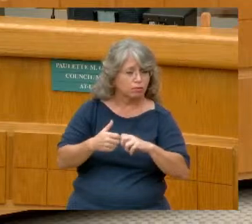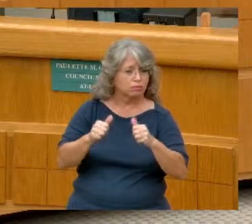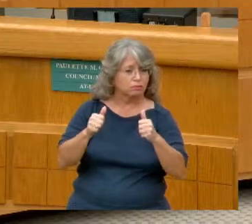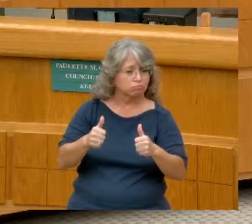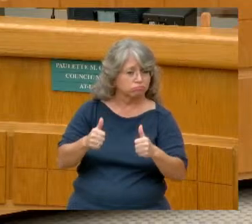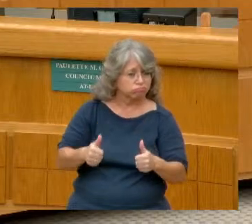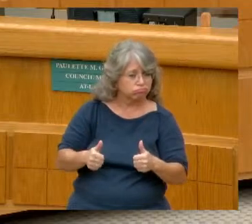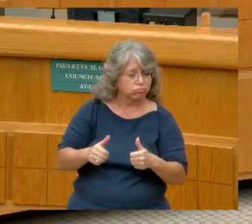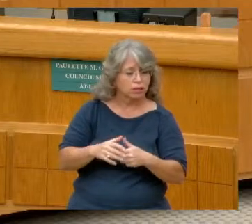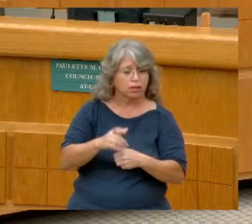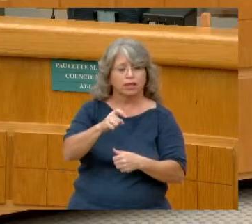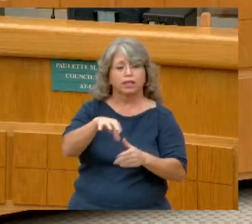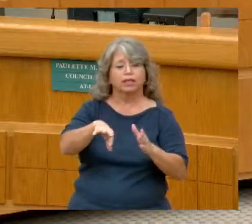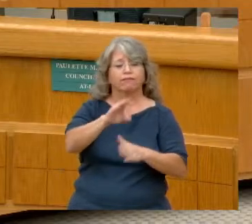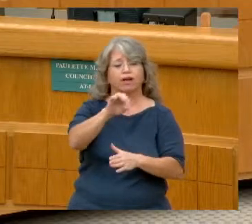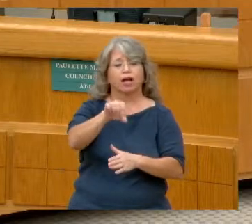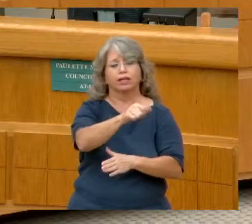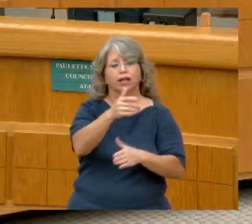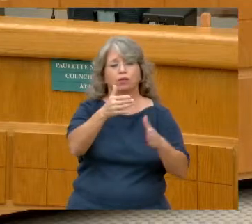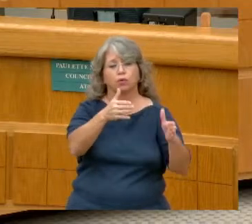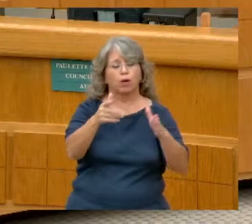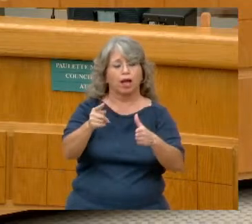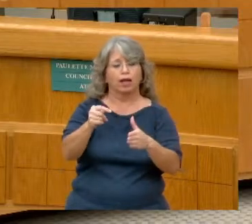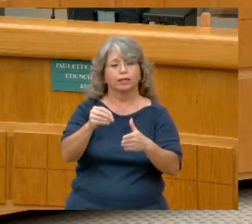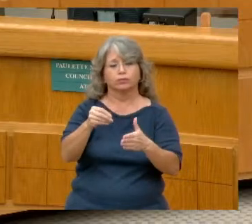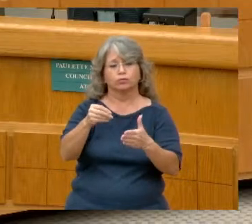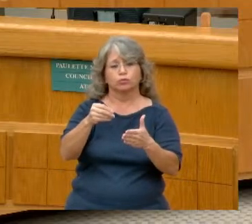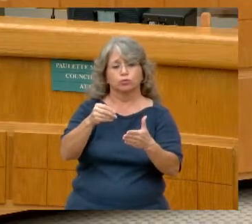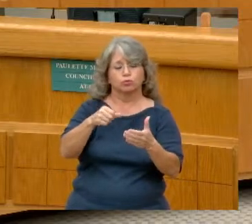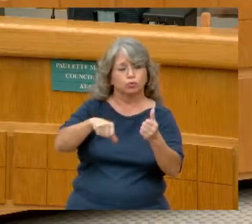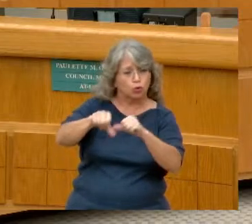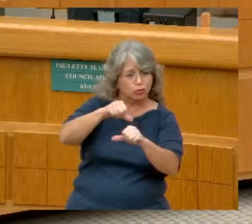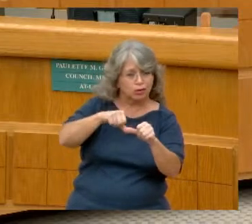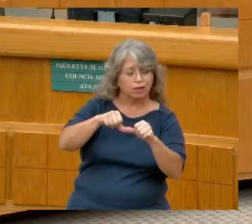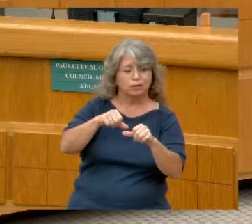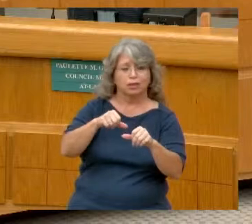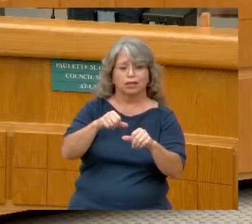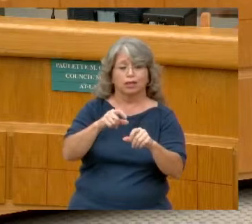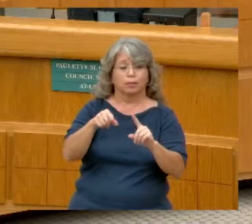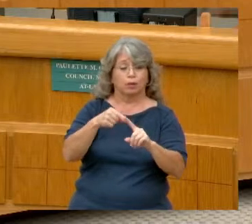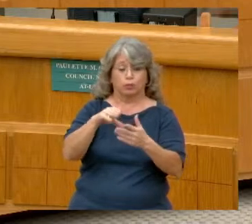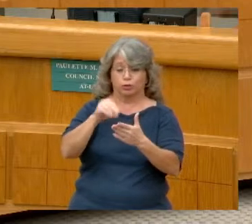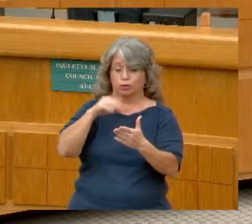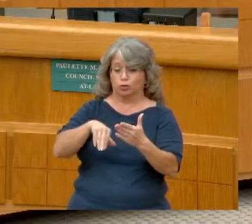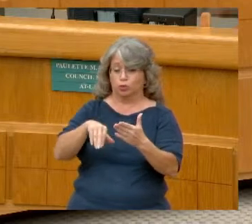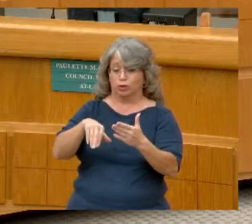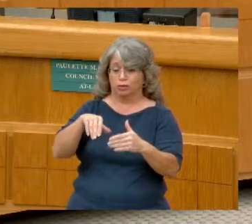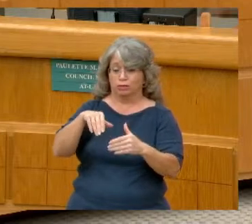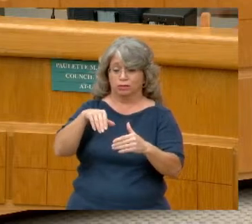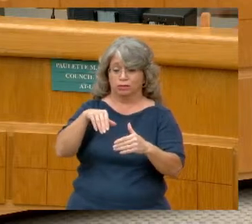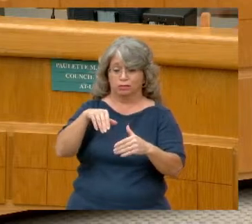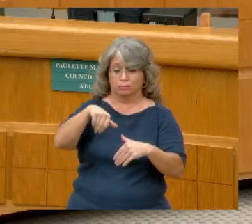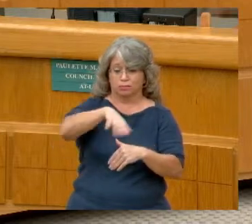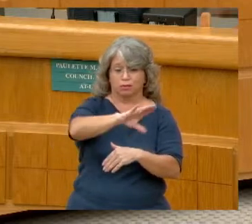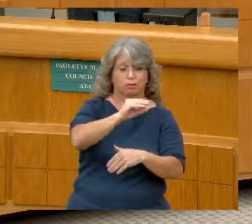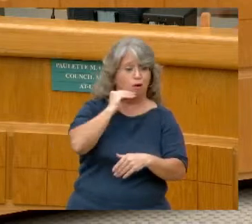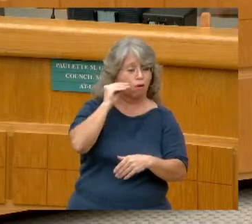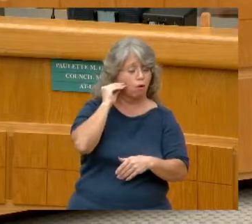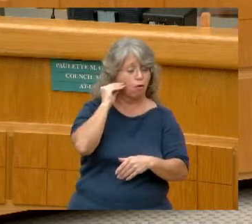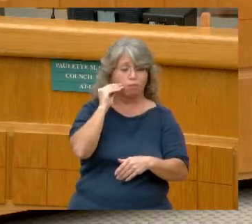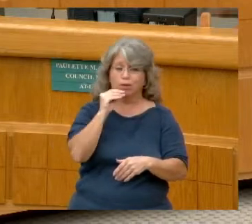You need to find other ways around that. But when students come home, it's not a good idea to go out, for that party, to get